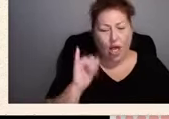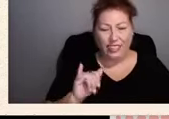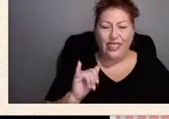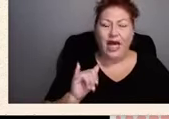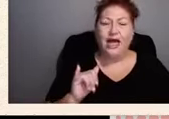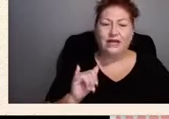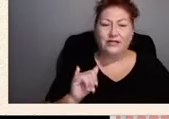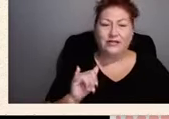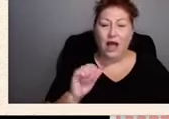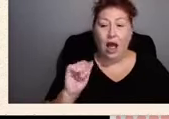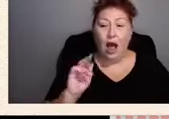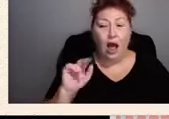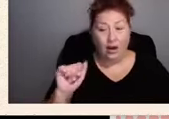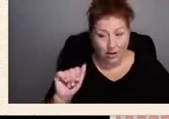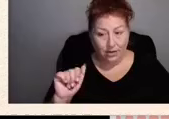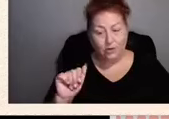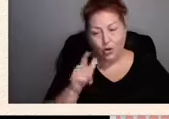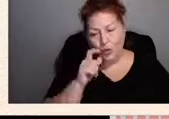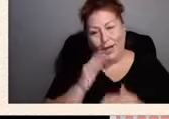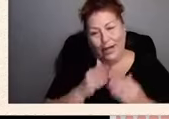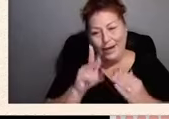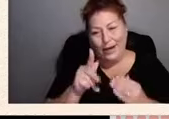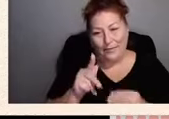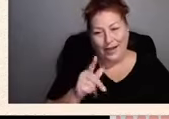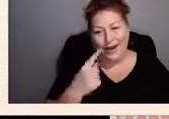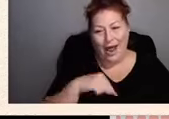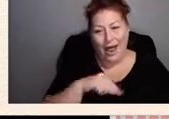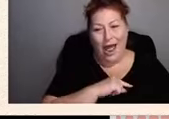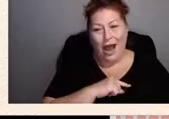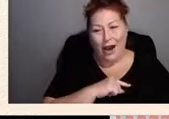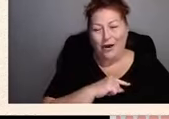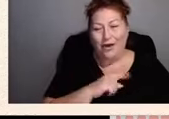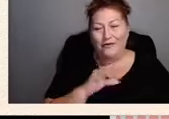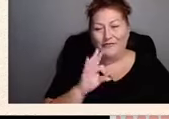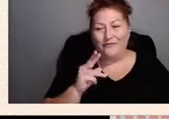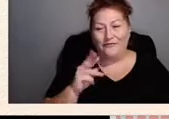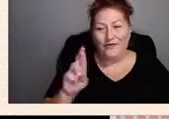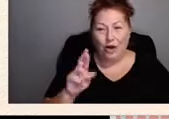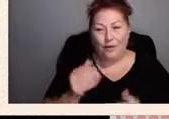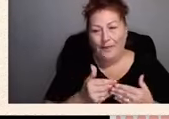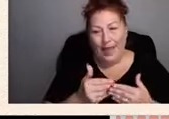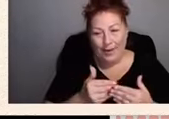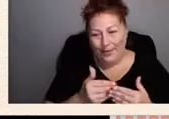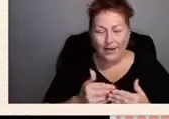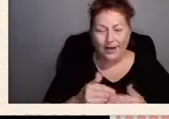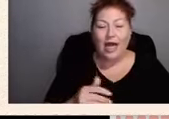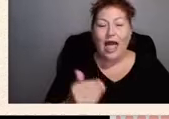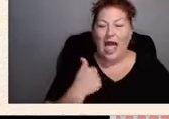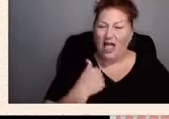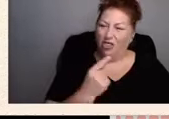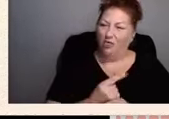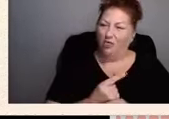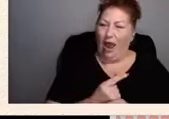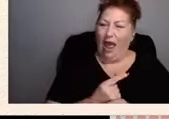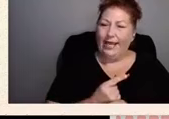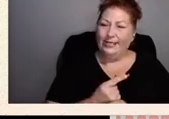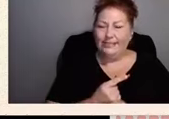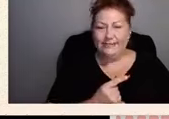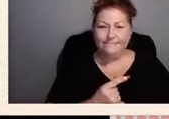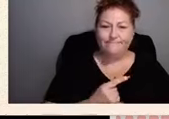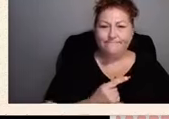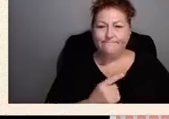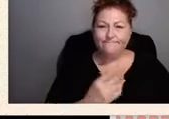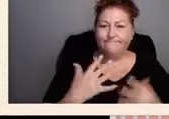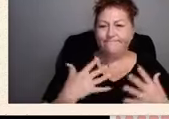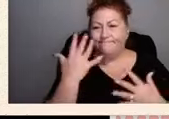who ended up being our fur baby, had the right temperament that she would end up being a good